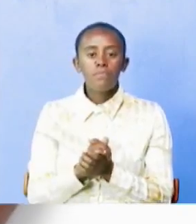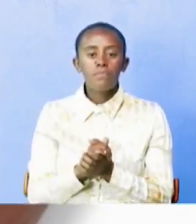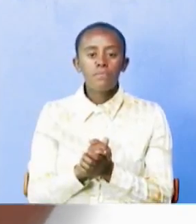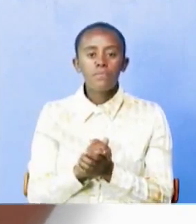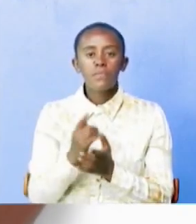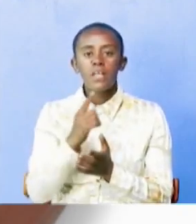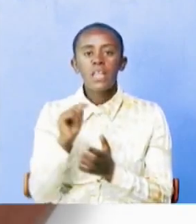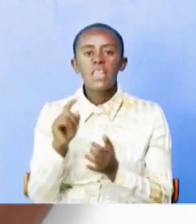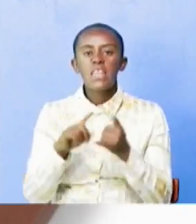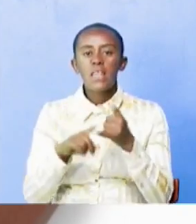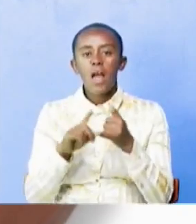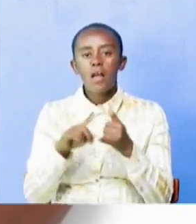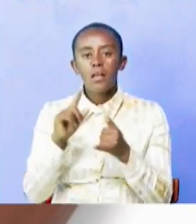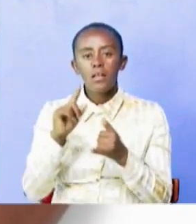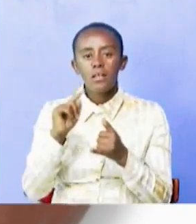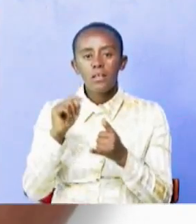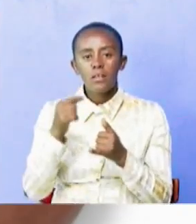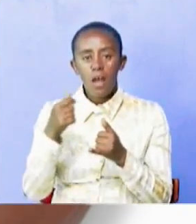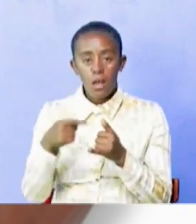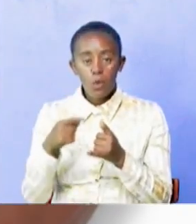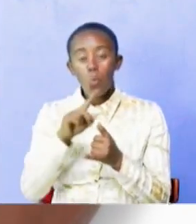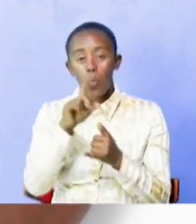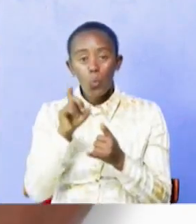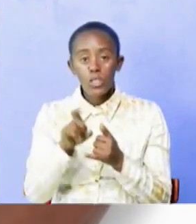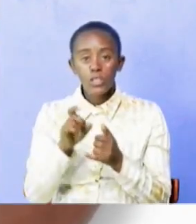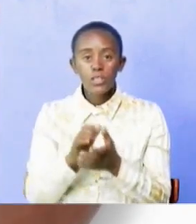the tag question